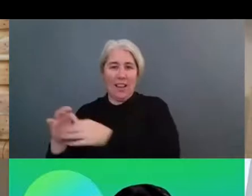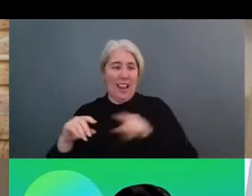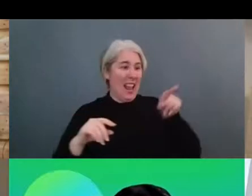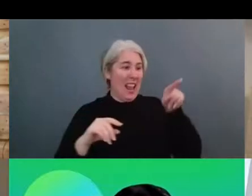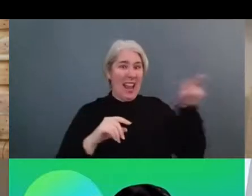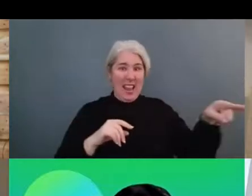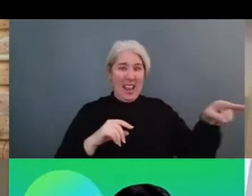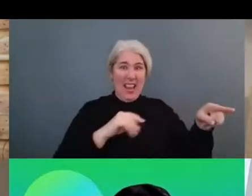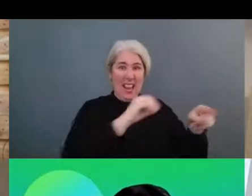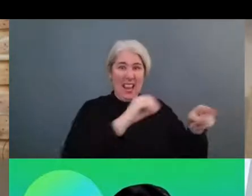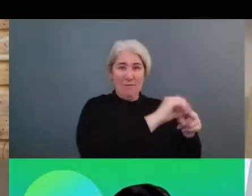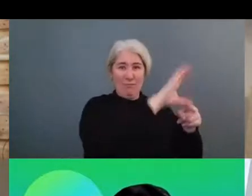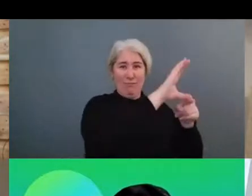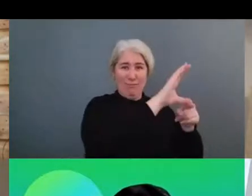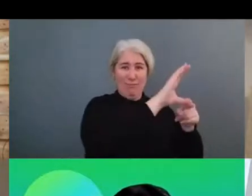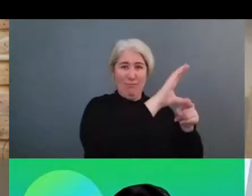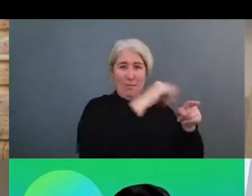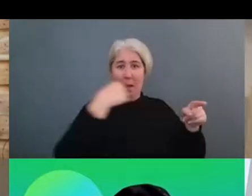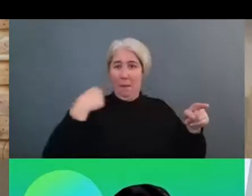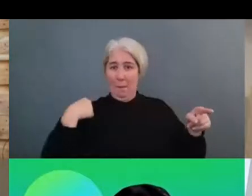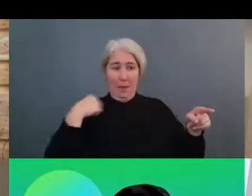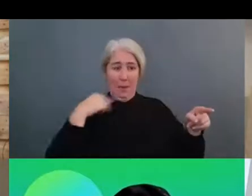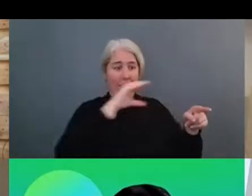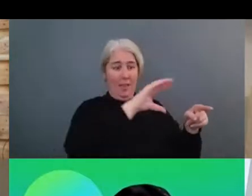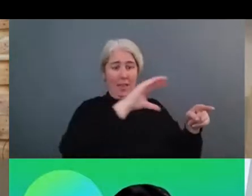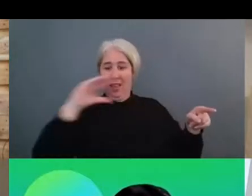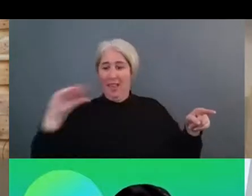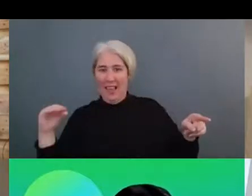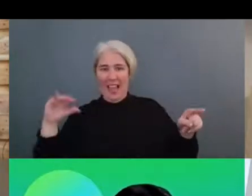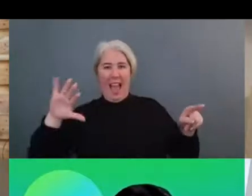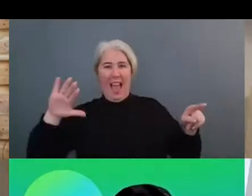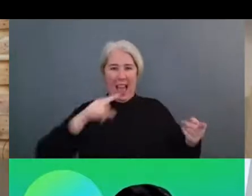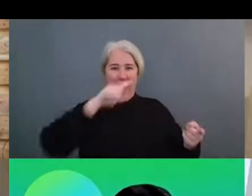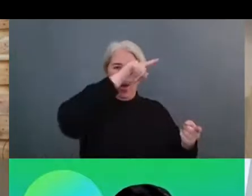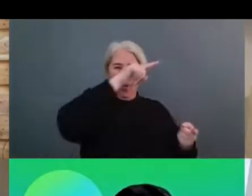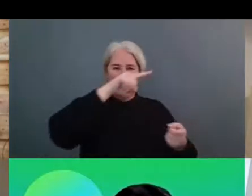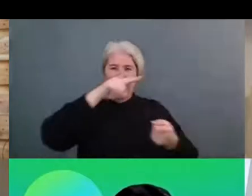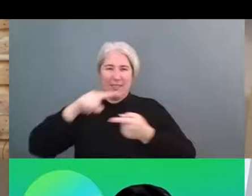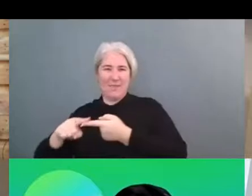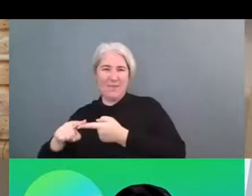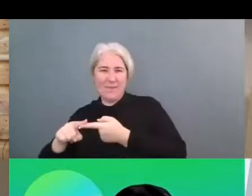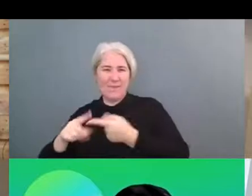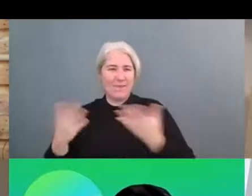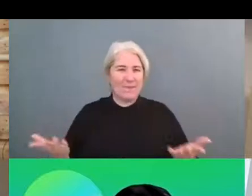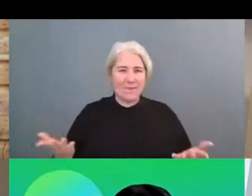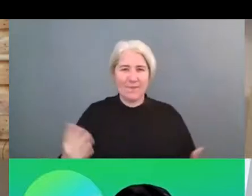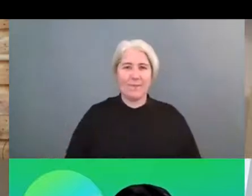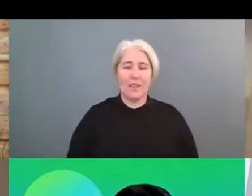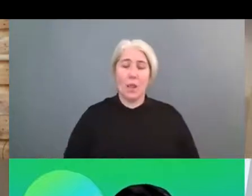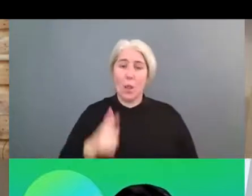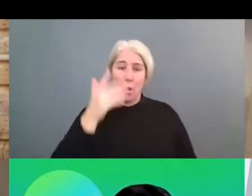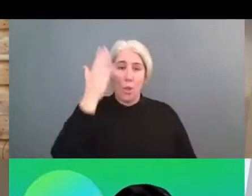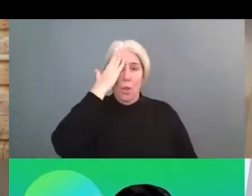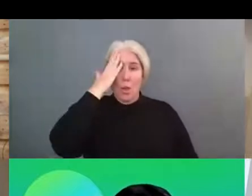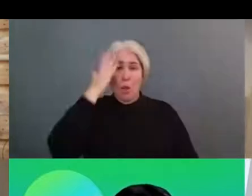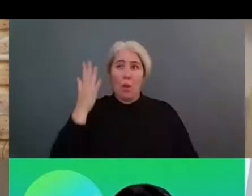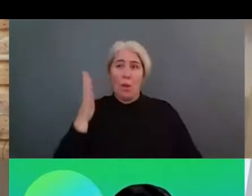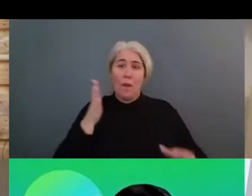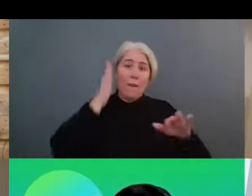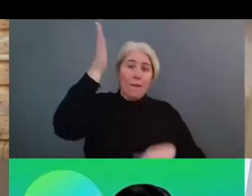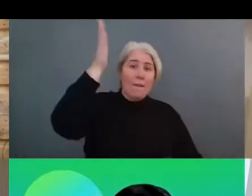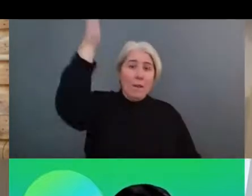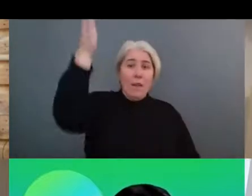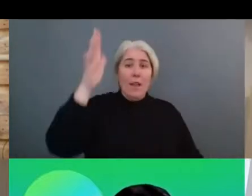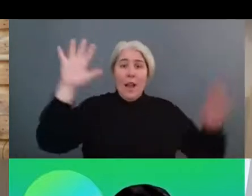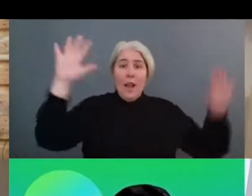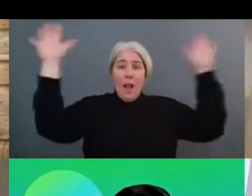before you look to go net zero long term? Because frankly speaking, you know, a climate safe future doesn't